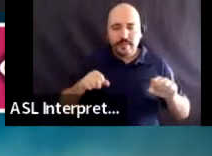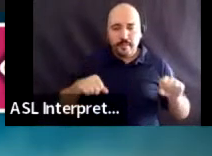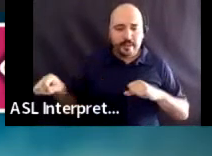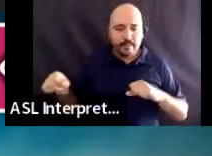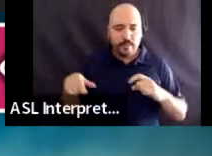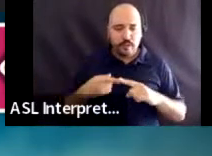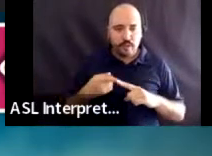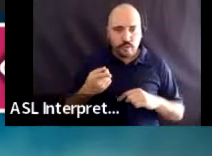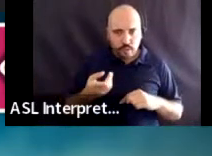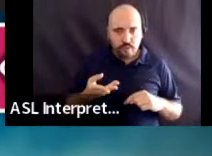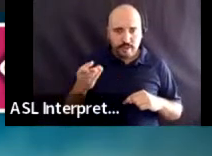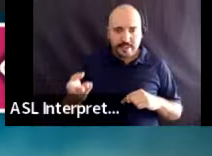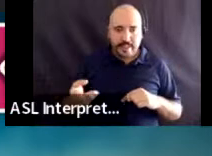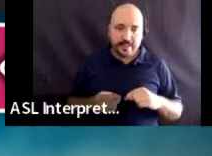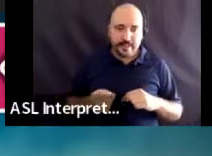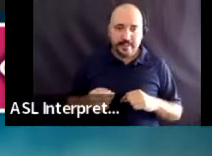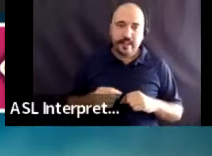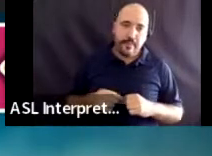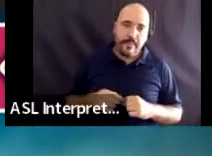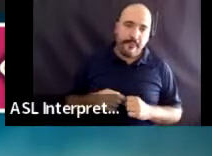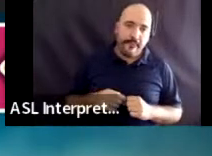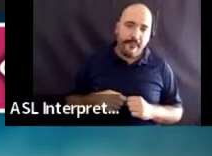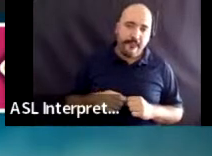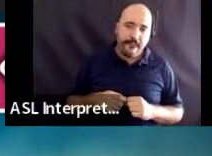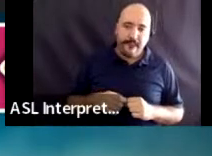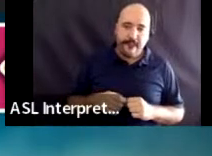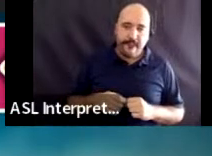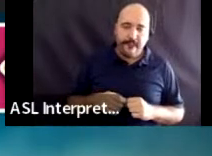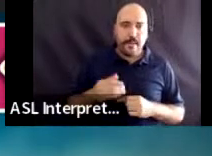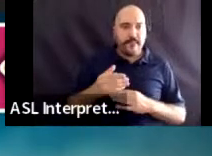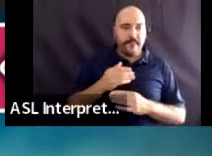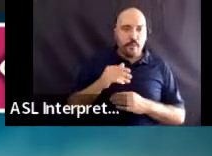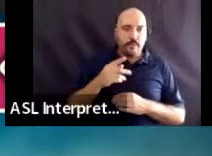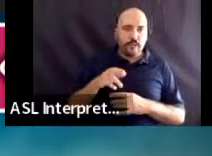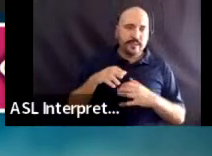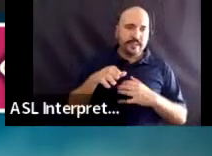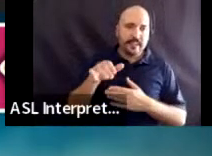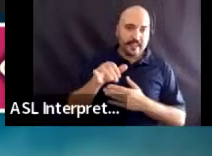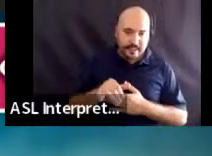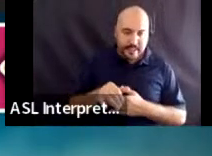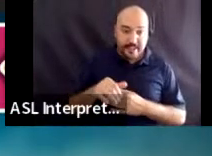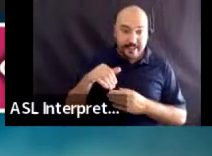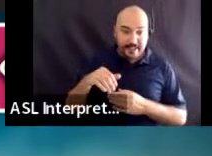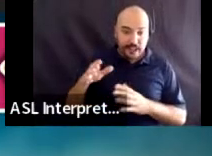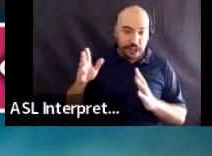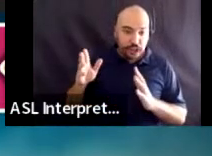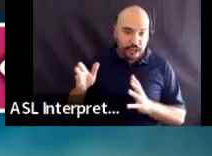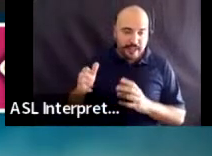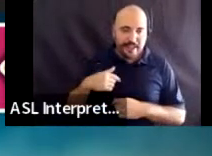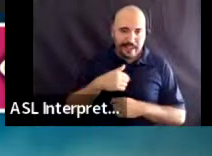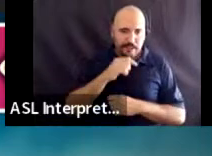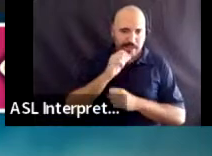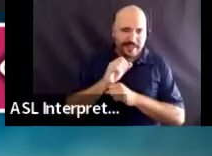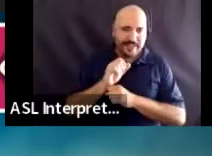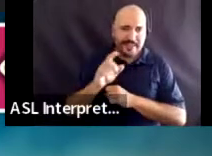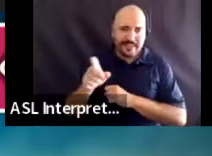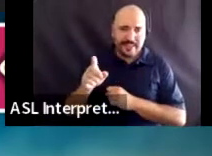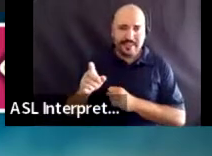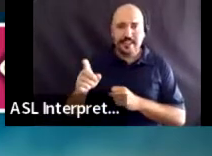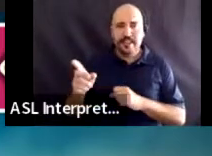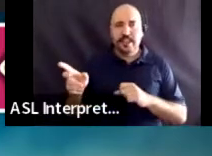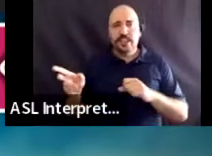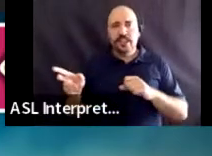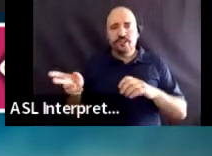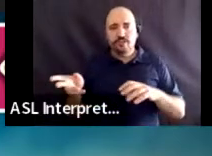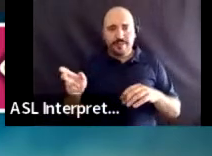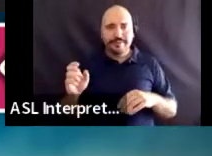present. So Peter? Before Peter does that, I just want to mention also that in the chat, I'm going to send the stream text link.